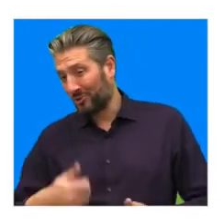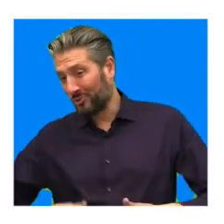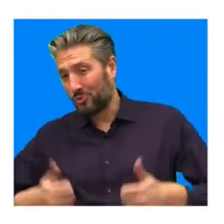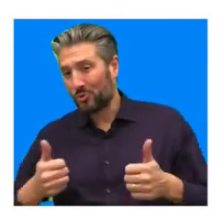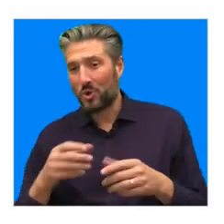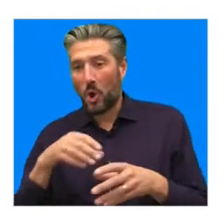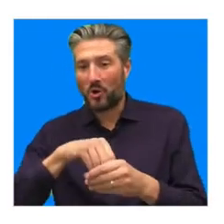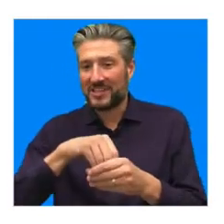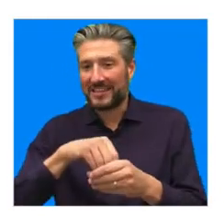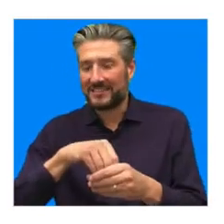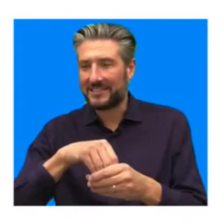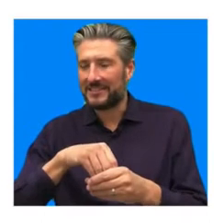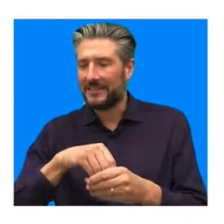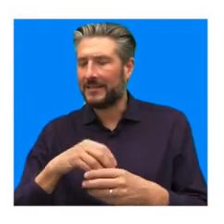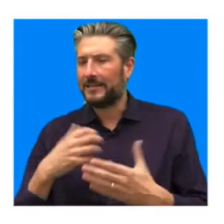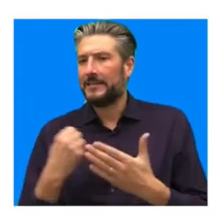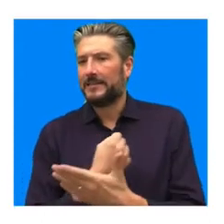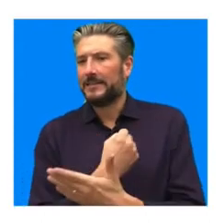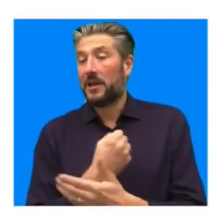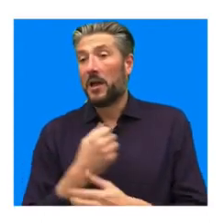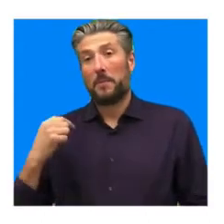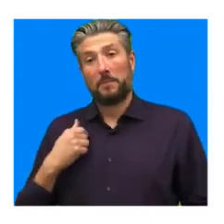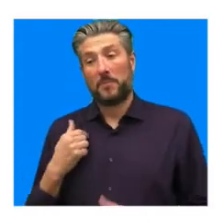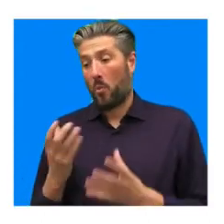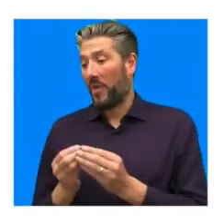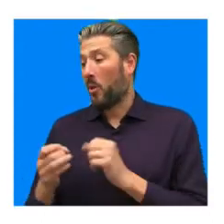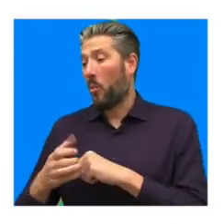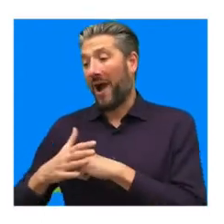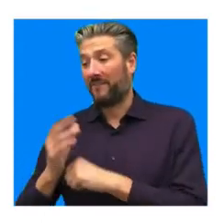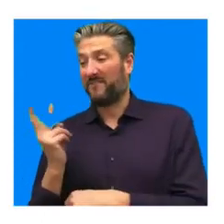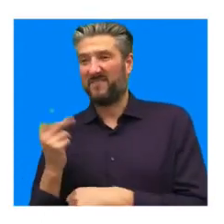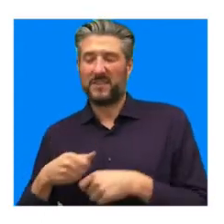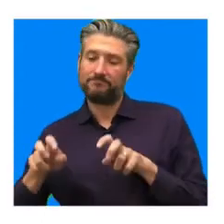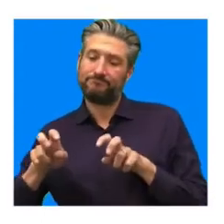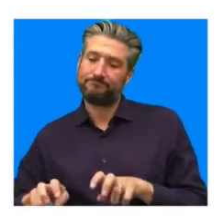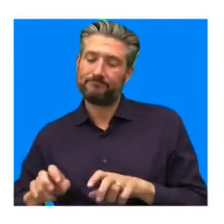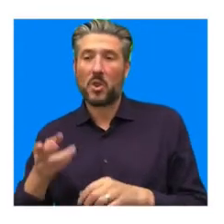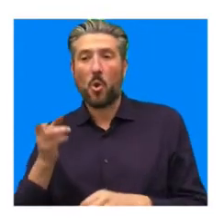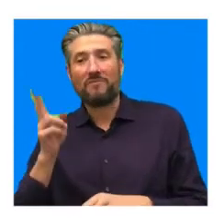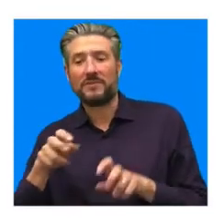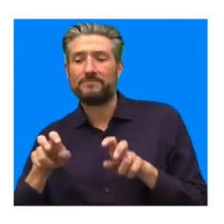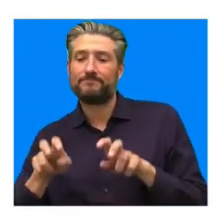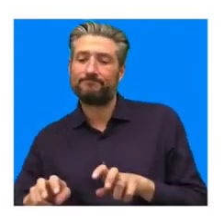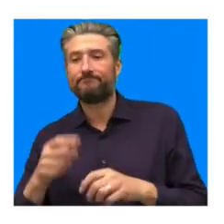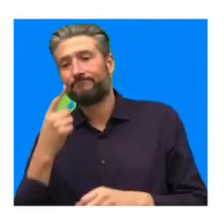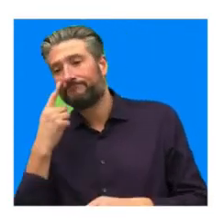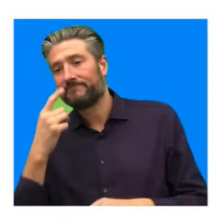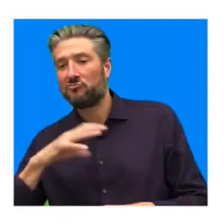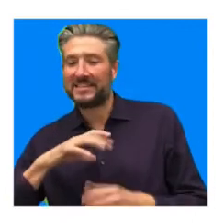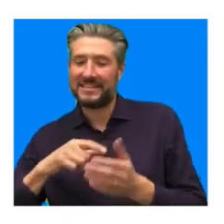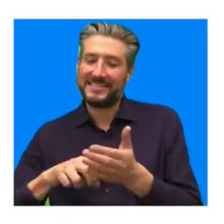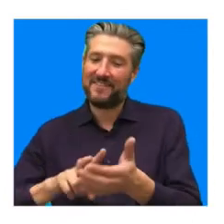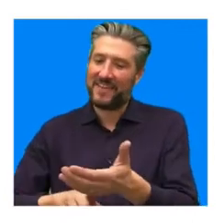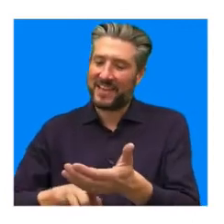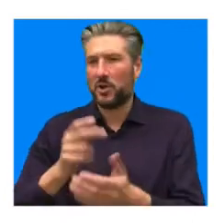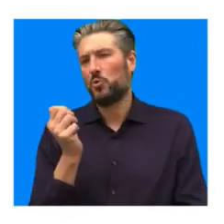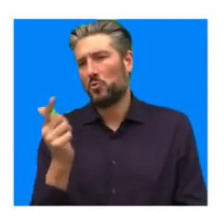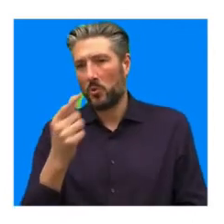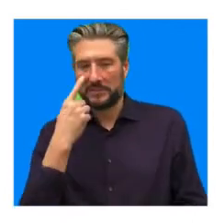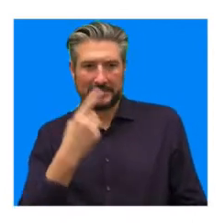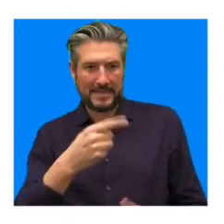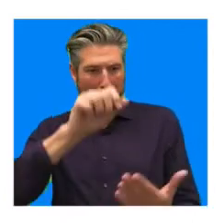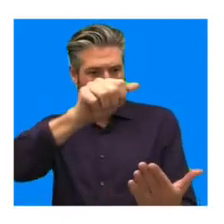myself, and my wife and I do this all the time, we sit down to watch something on TV, and most of us do this, don't we? We sit down, we look at the list of programs, and we decide what to